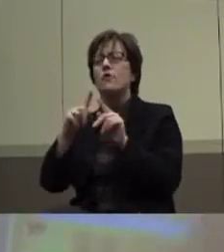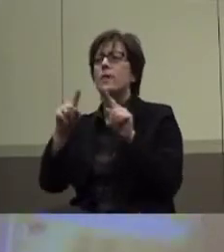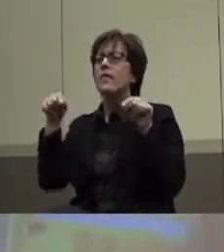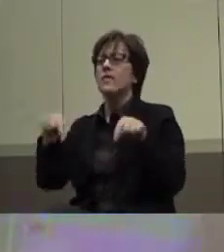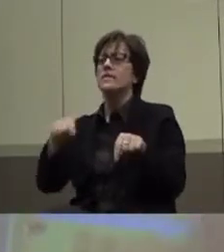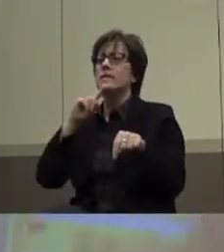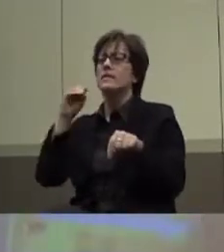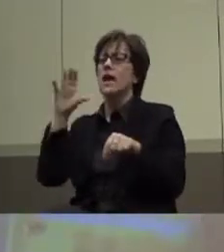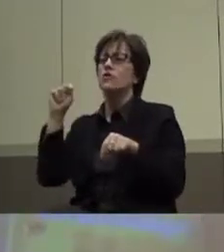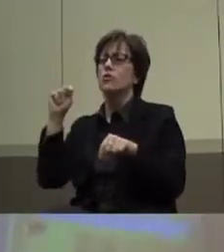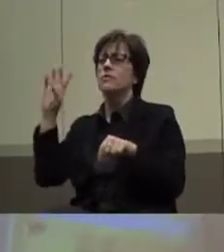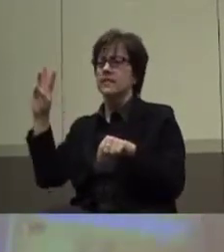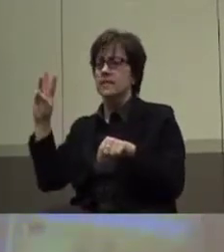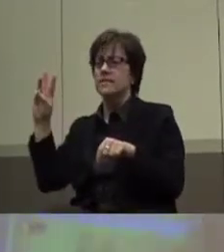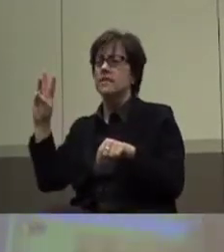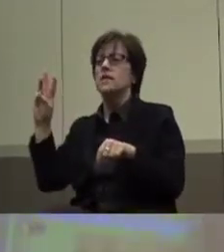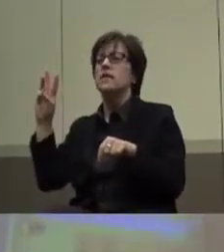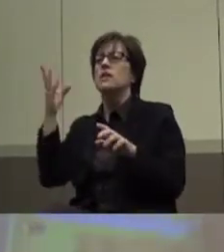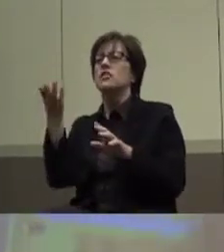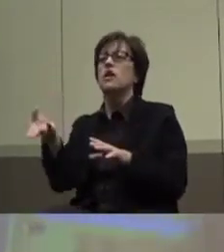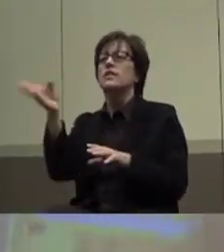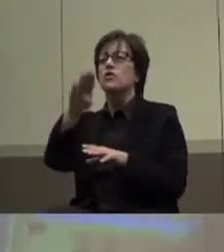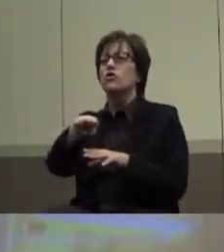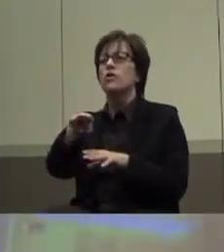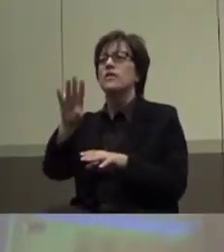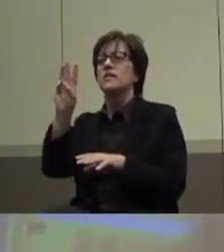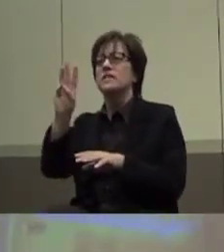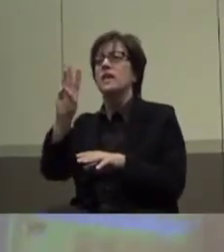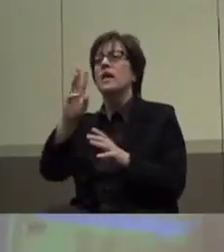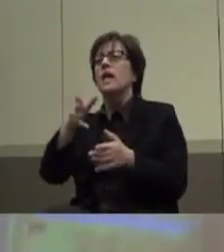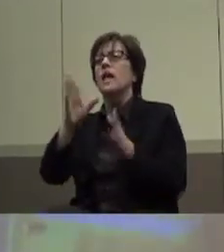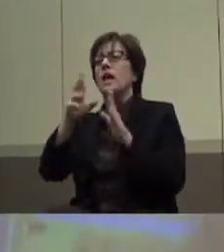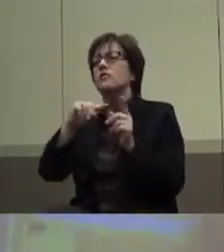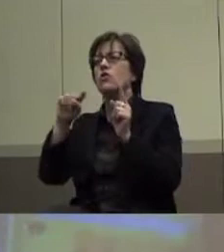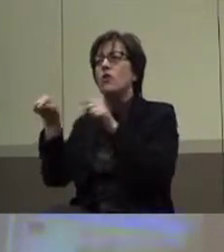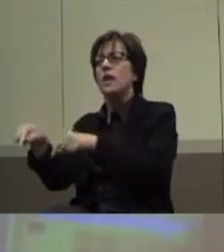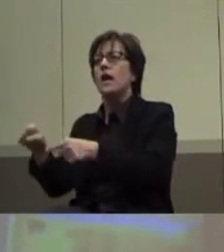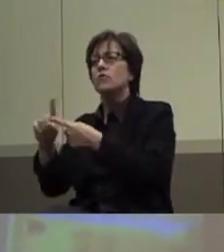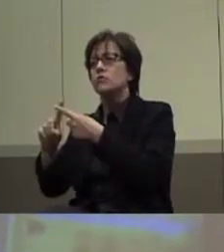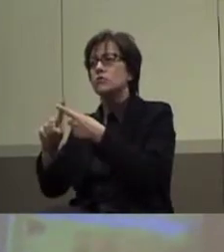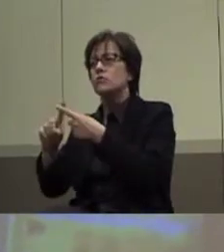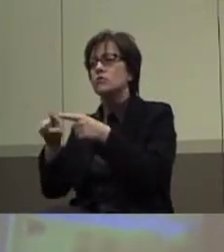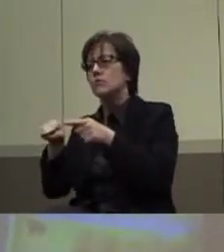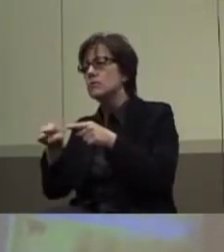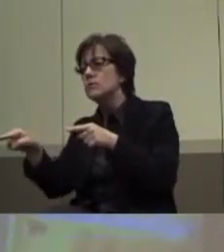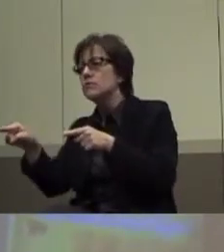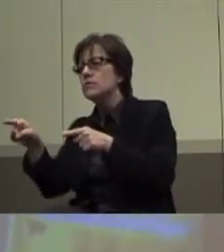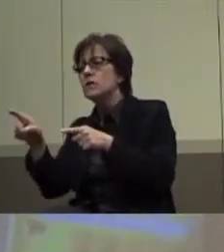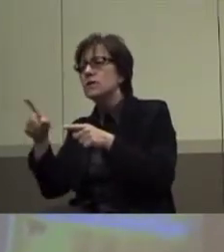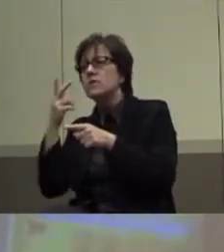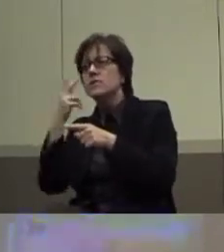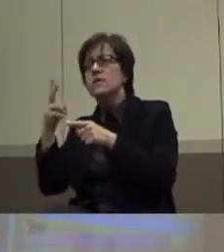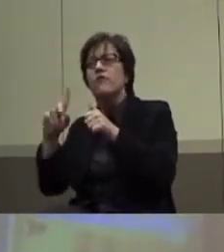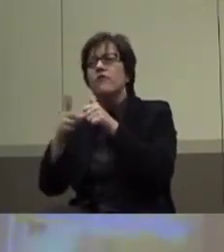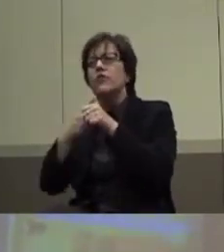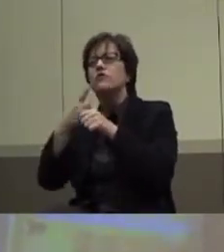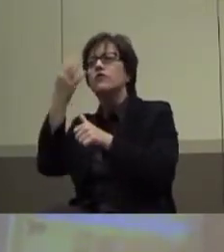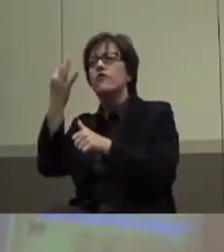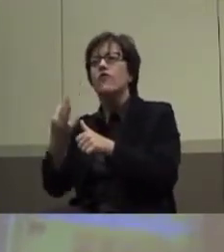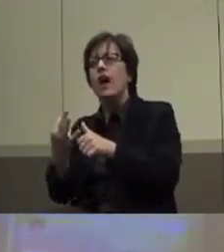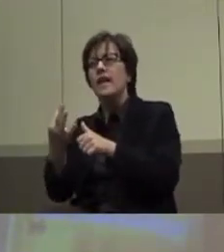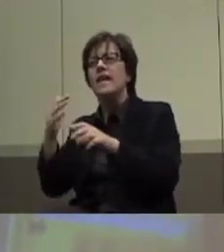What number am I going to put here? Do you know what's going to be on, what that number is going to be on?